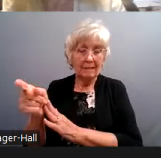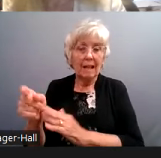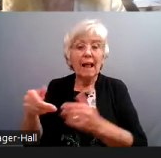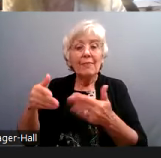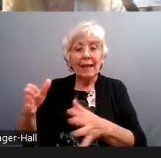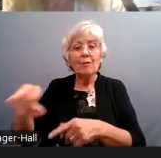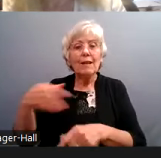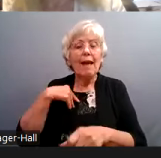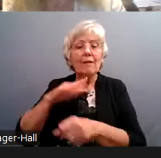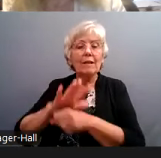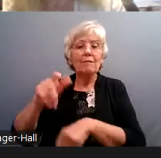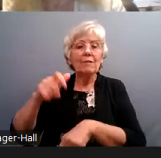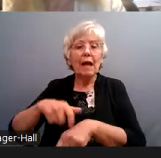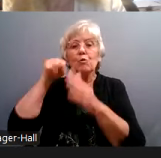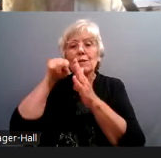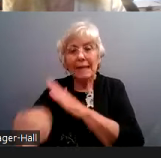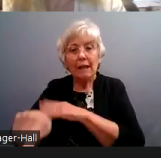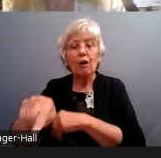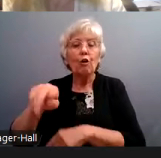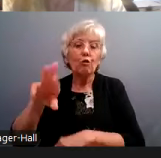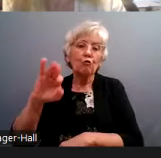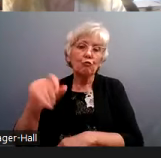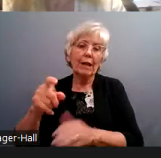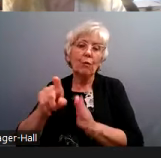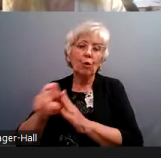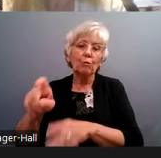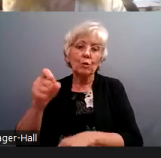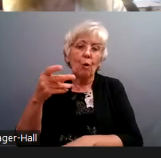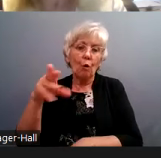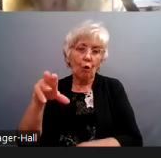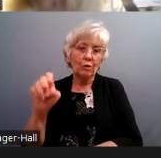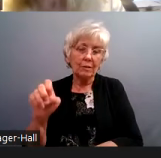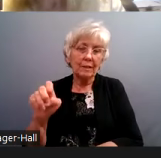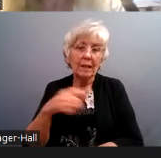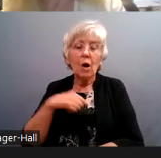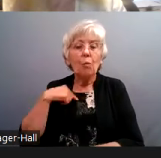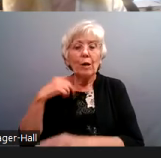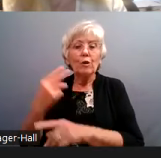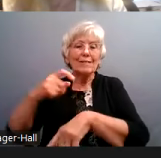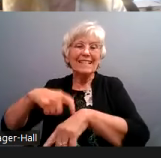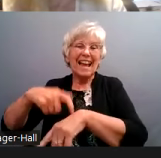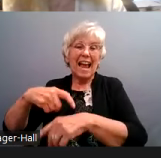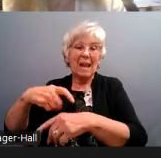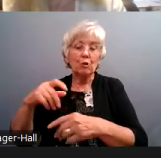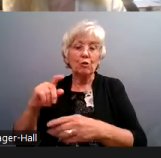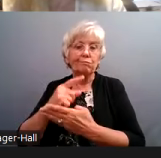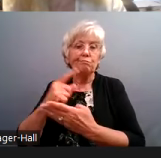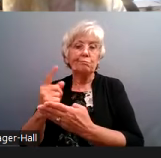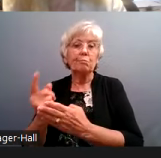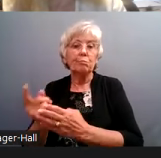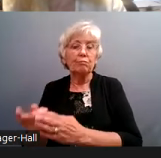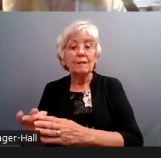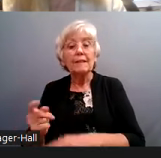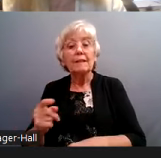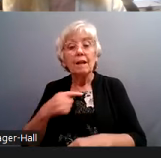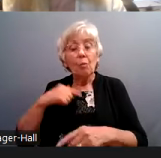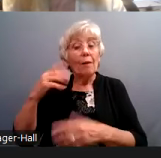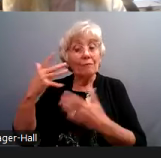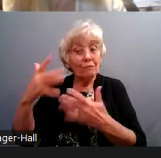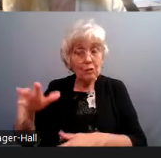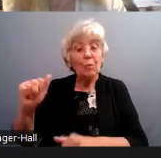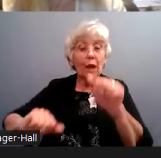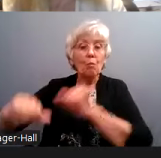kill the ringworm spores. If we need to, you can set a timer. And then you can wipe it down. And then as long as,